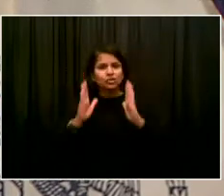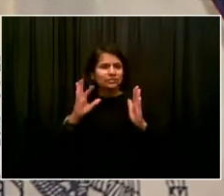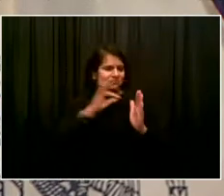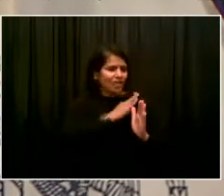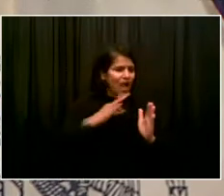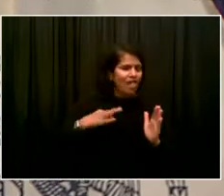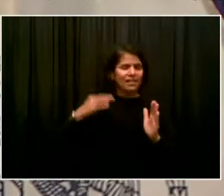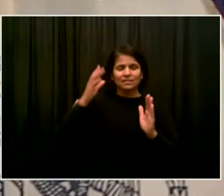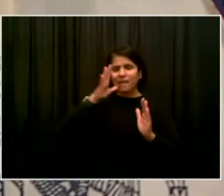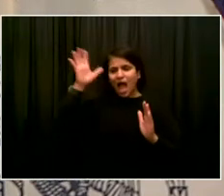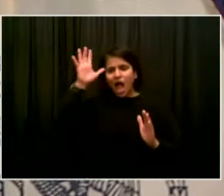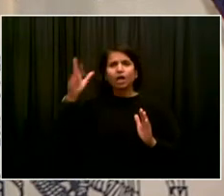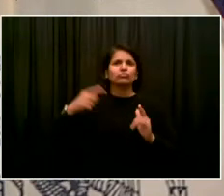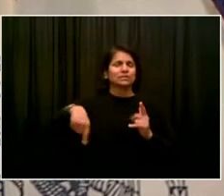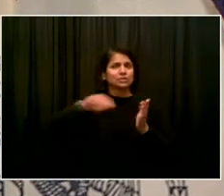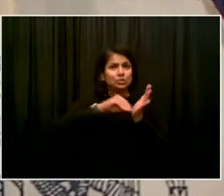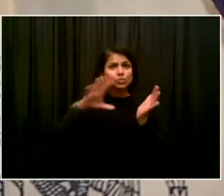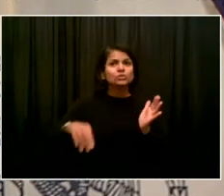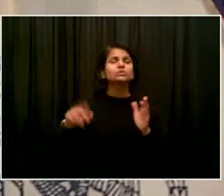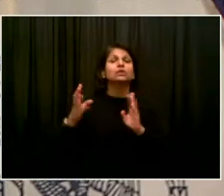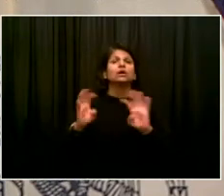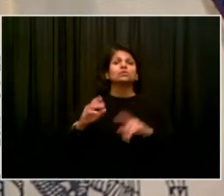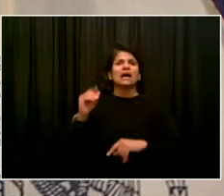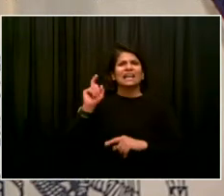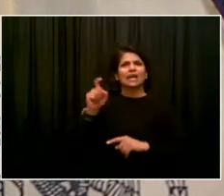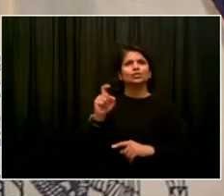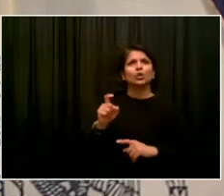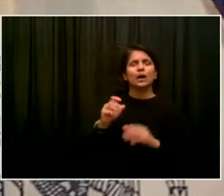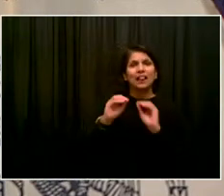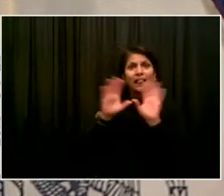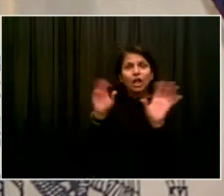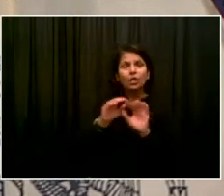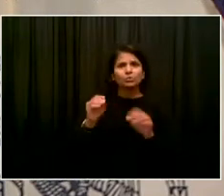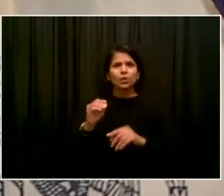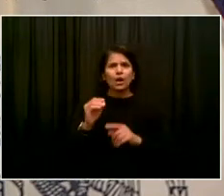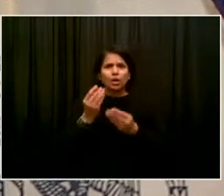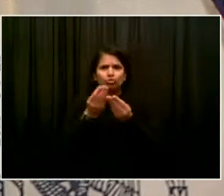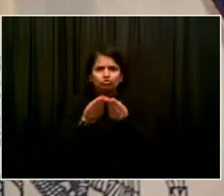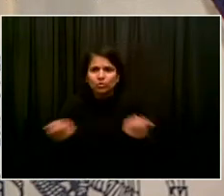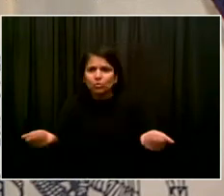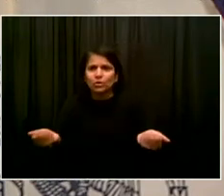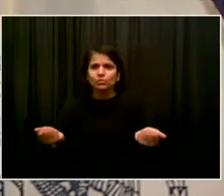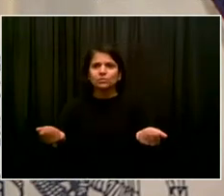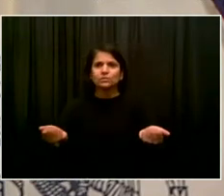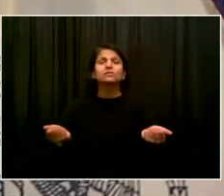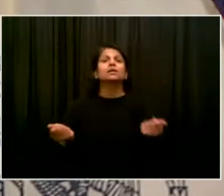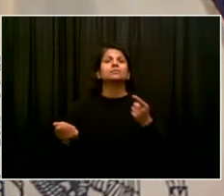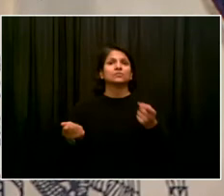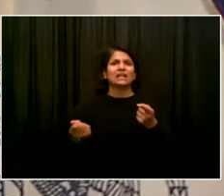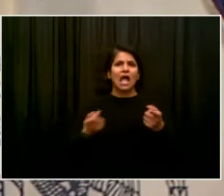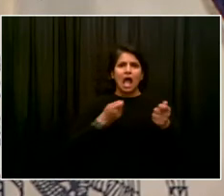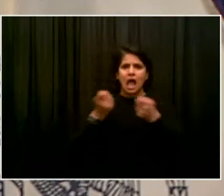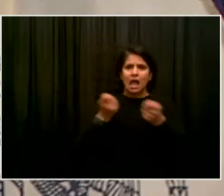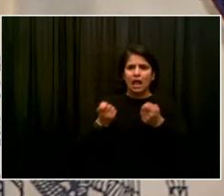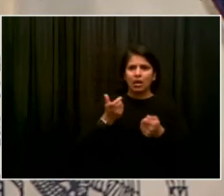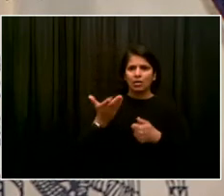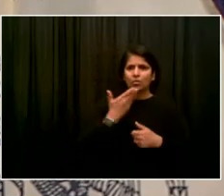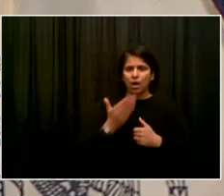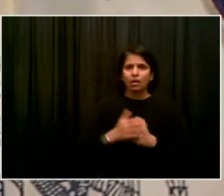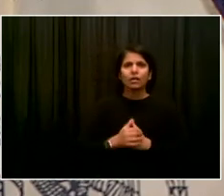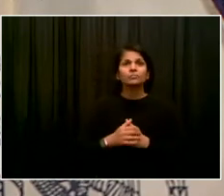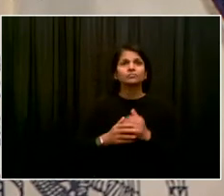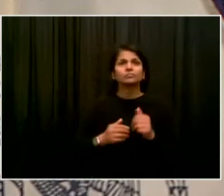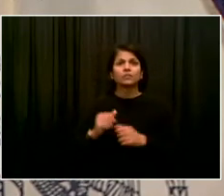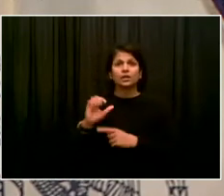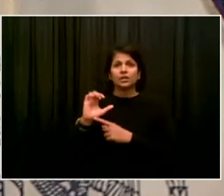clarified or resolved, there's lots of ways to engage parents to get that done. Chancellor, you want to weigh in on that? Sure. I agree